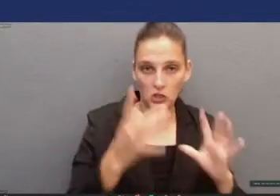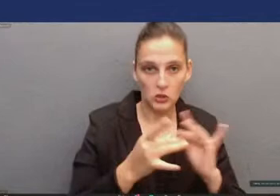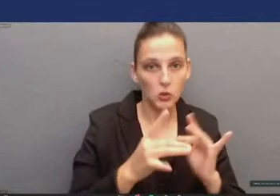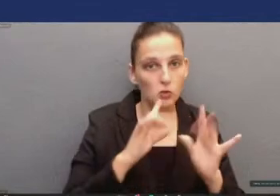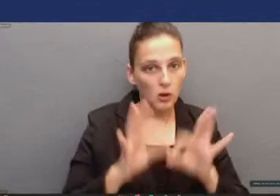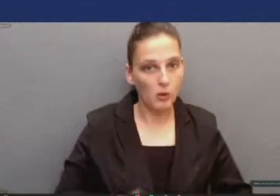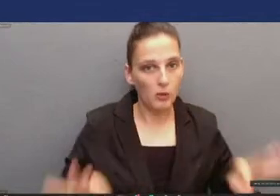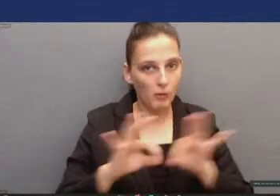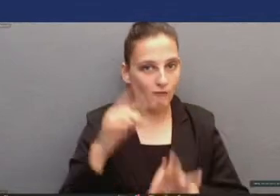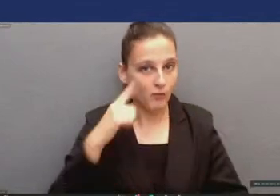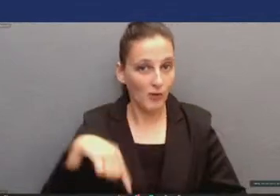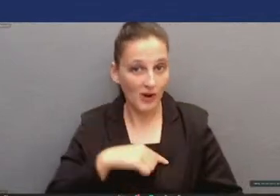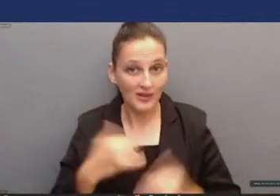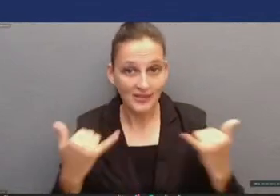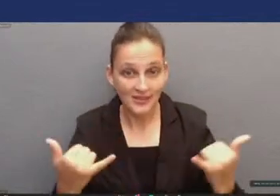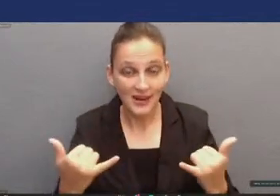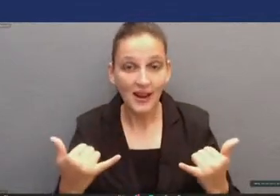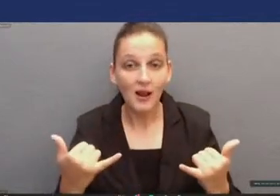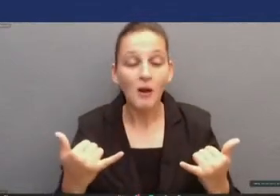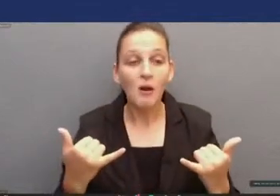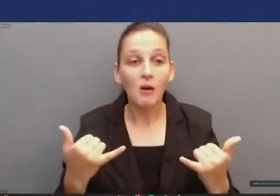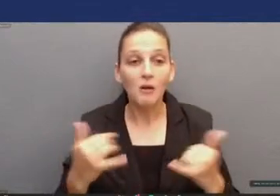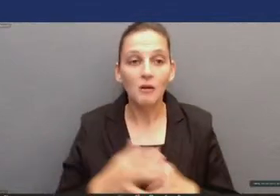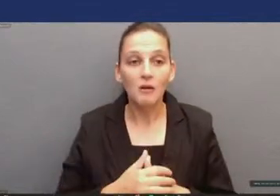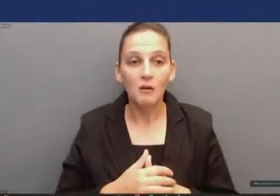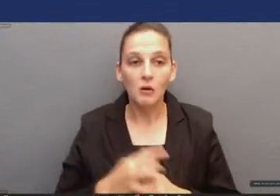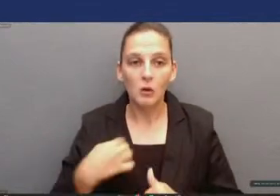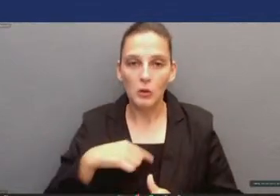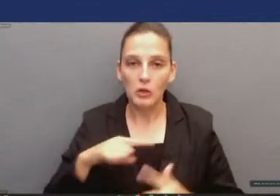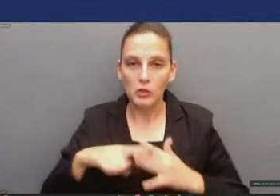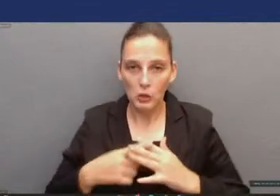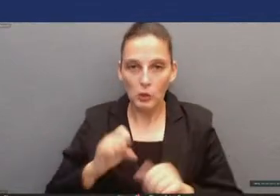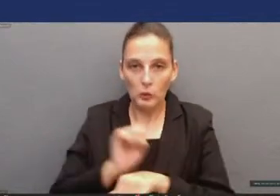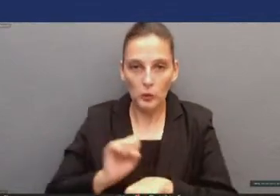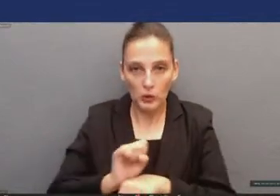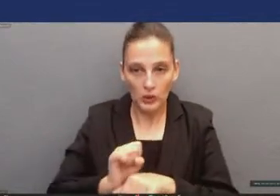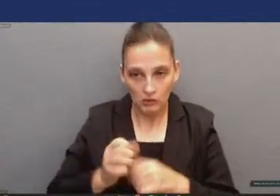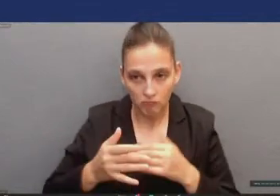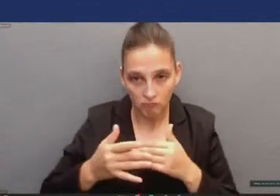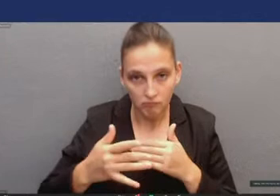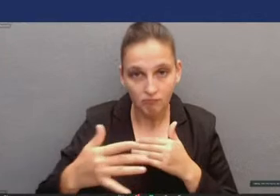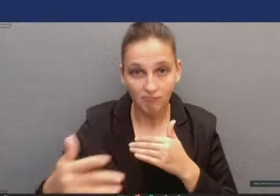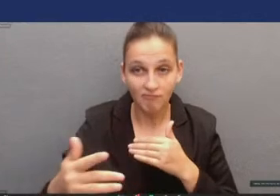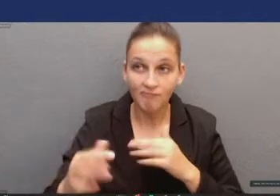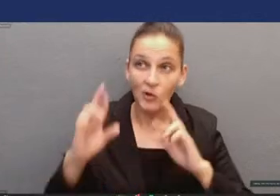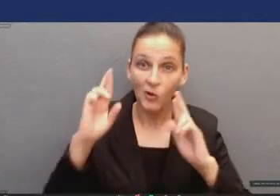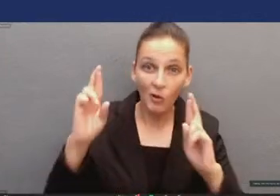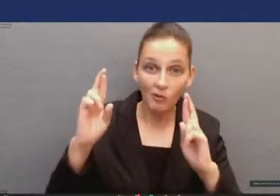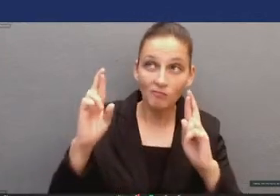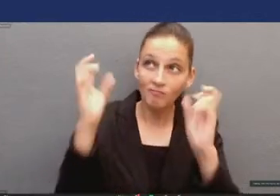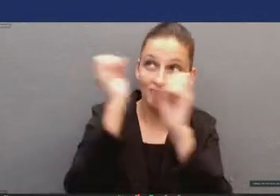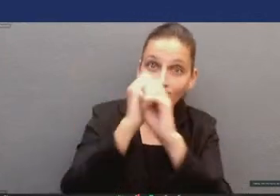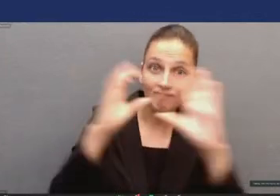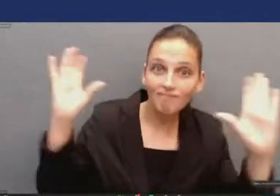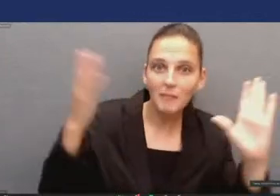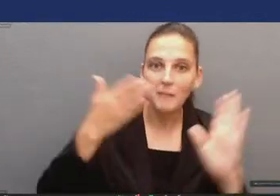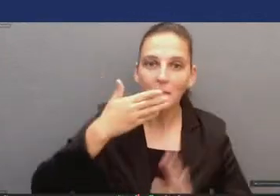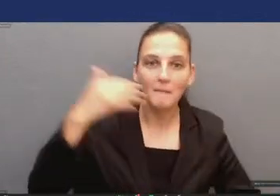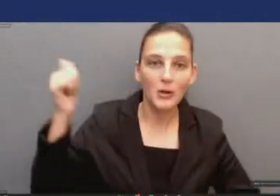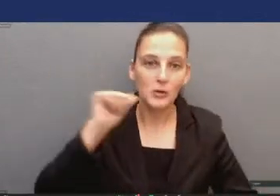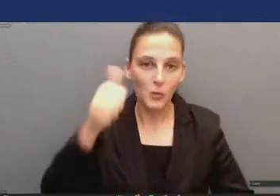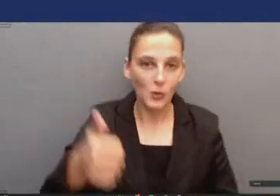this moment and essential for us as we begin our path towards our new and hopefully better and brighter